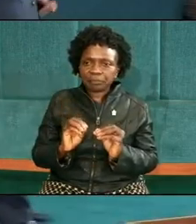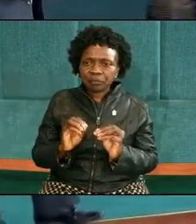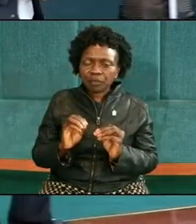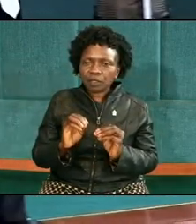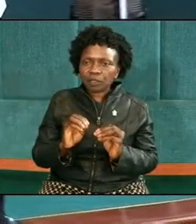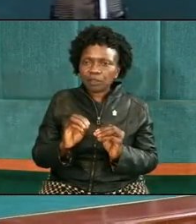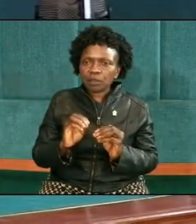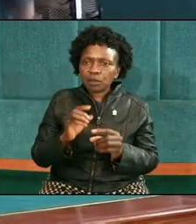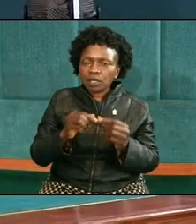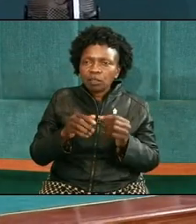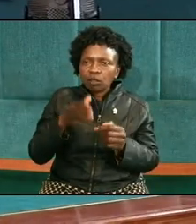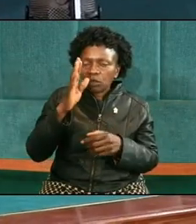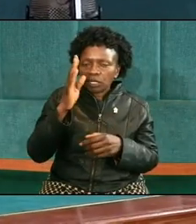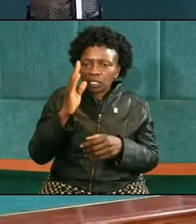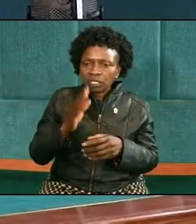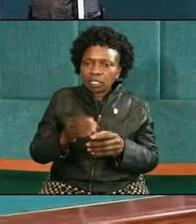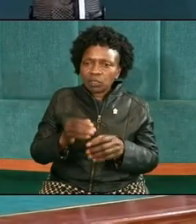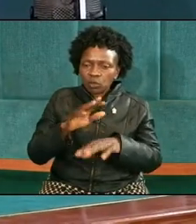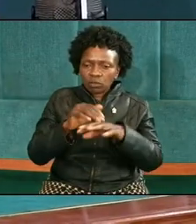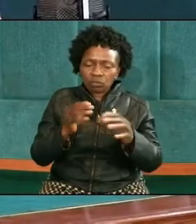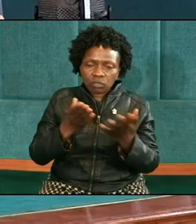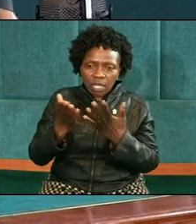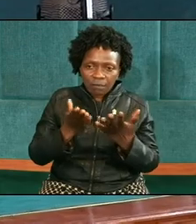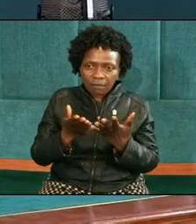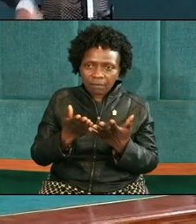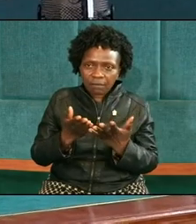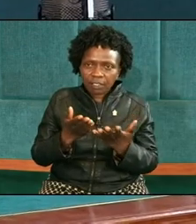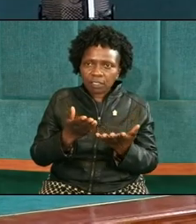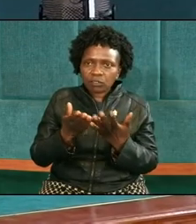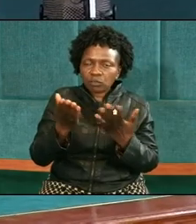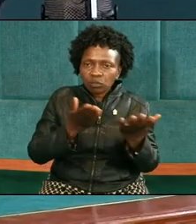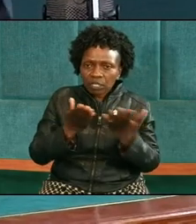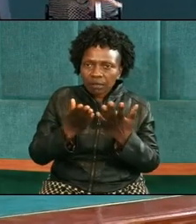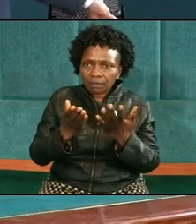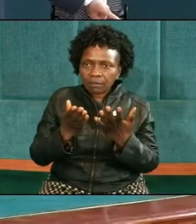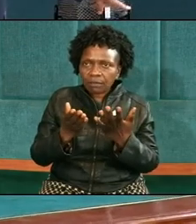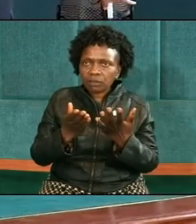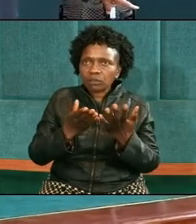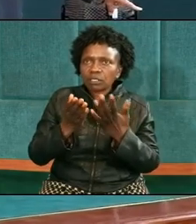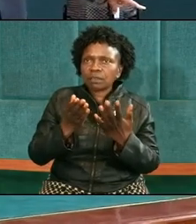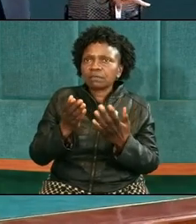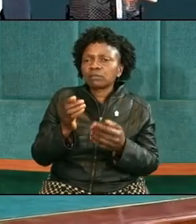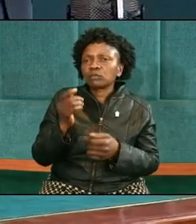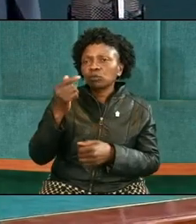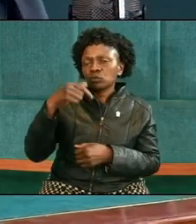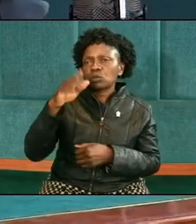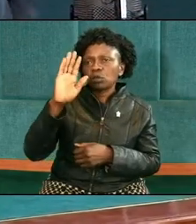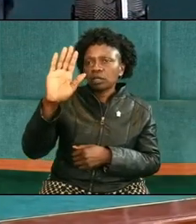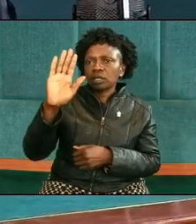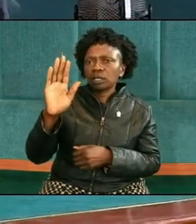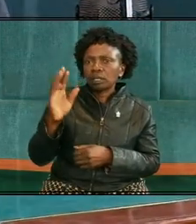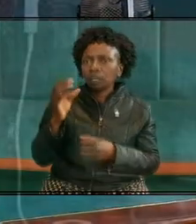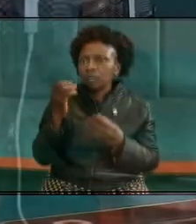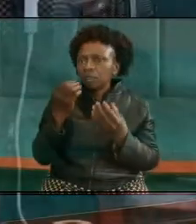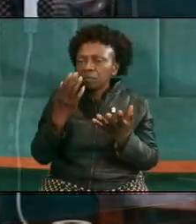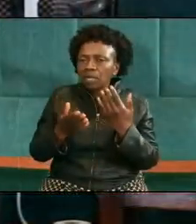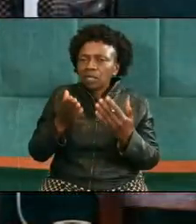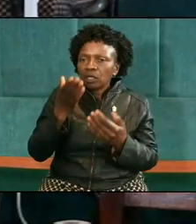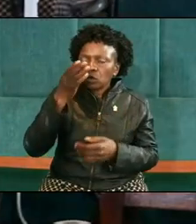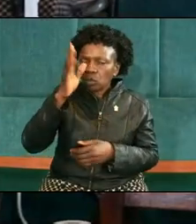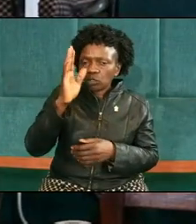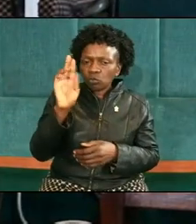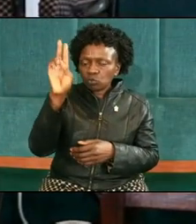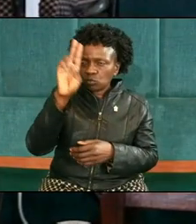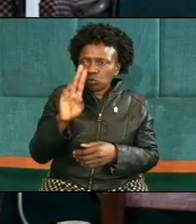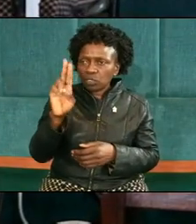to the service, you have to dismiss yourself of yourself, empty yourself of yourself, and make God use you for his